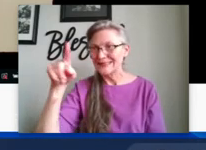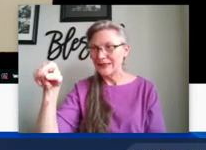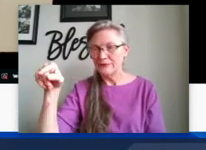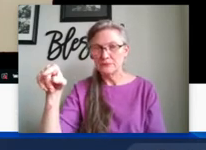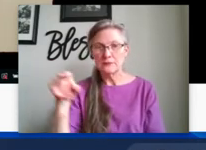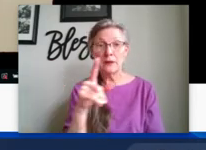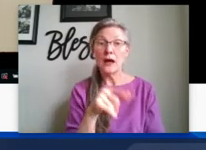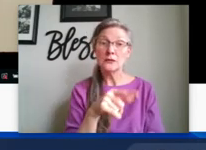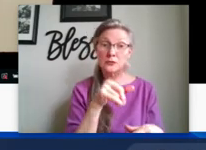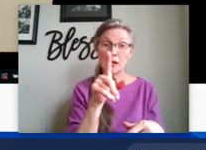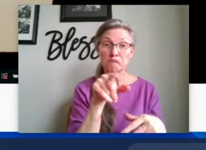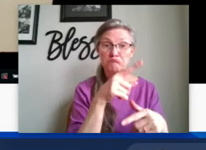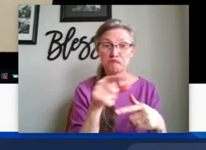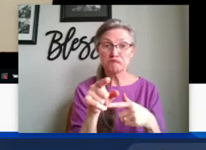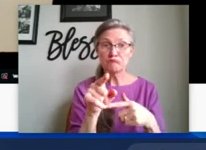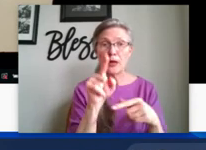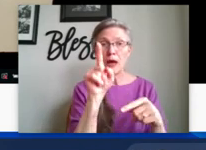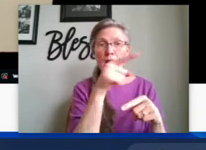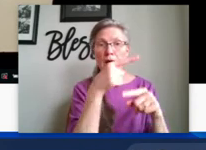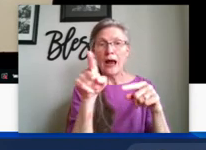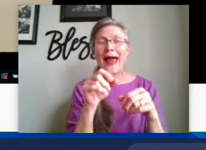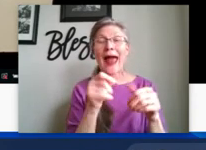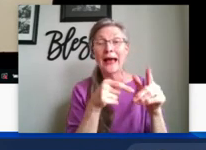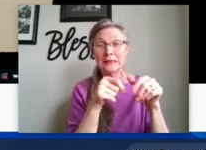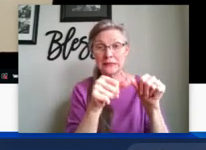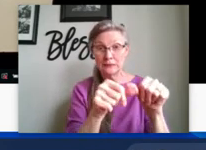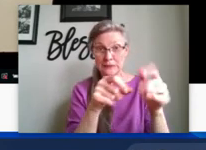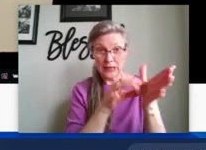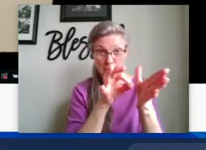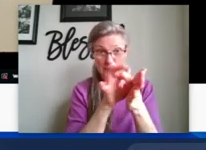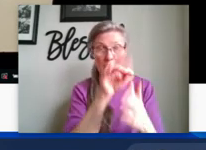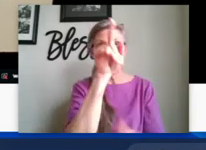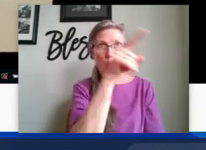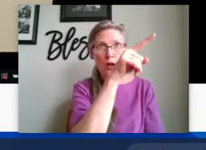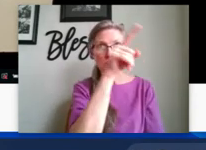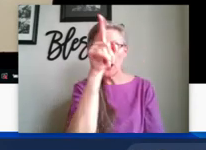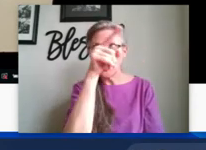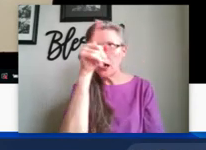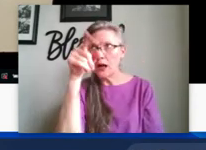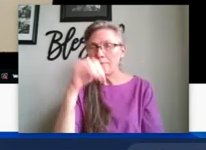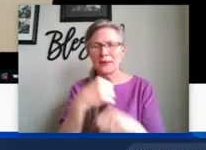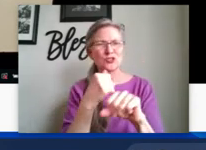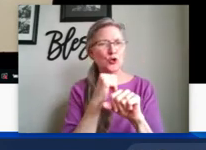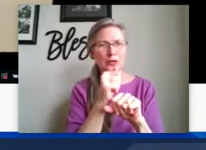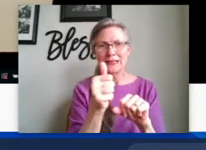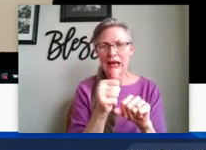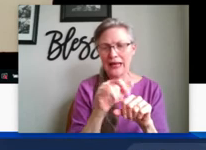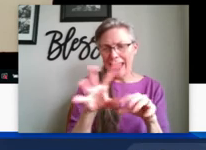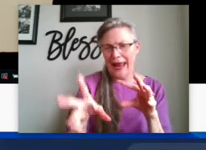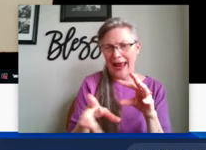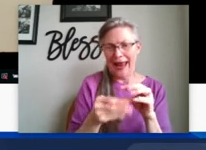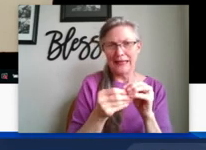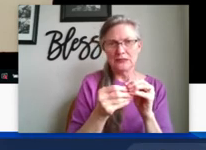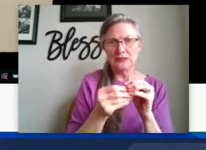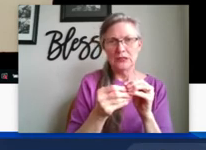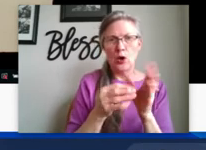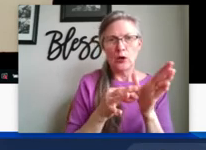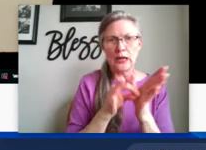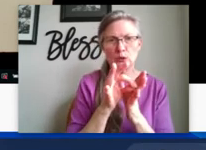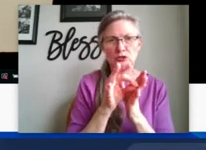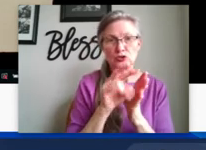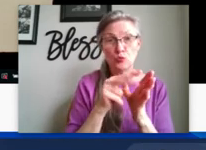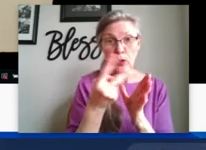And I just kind of crossed off my numbers as I was going, just to make sure I didn't accidentally forget something or count something twice. So